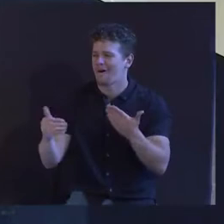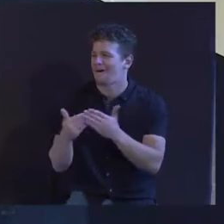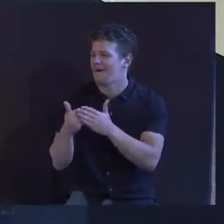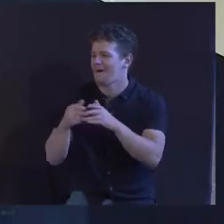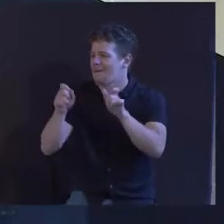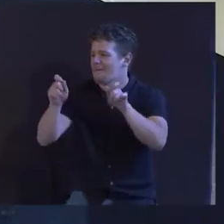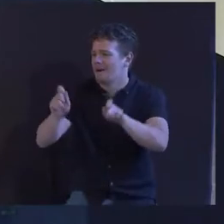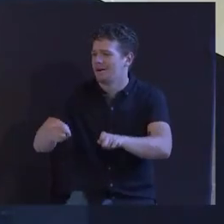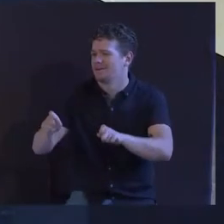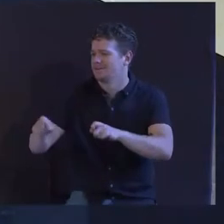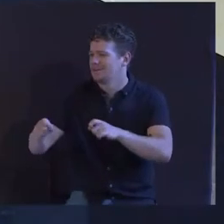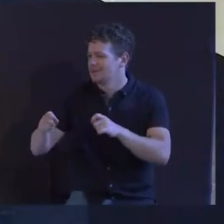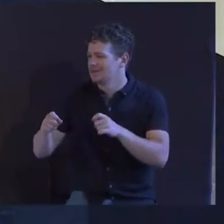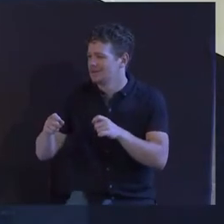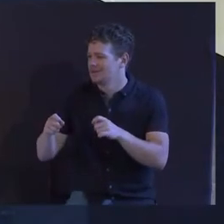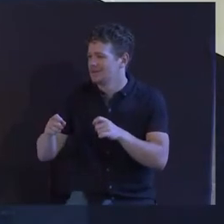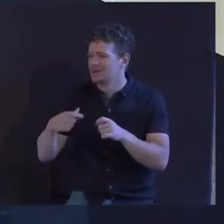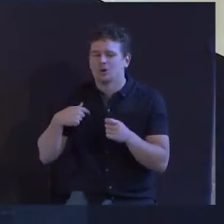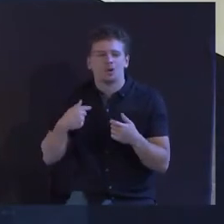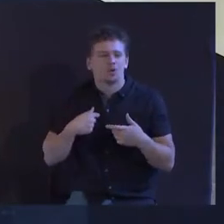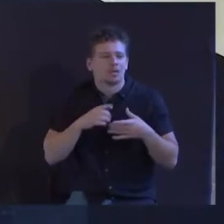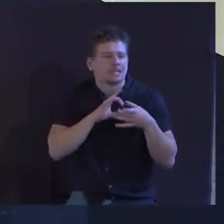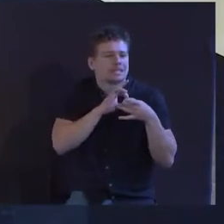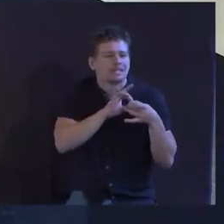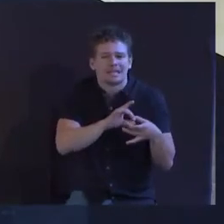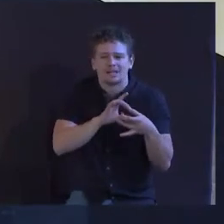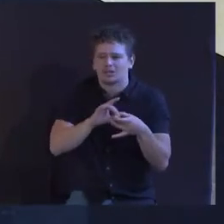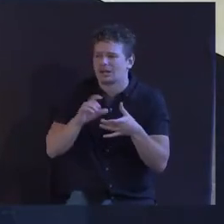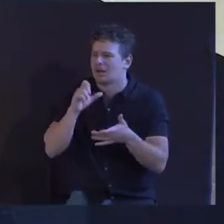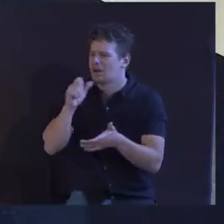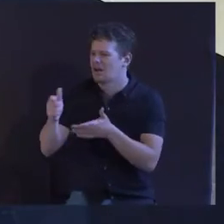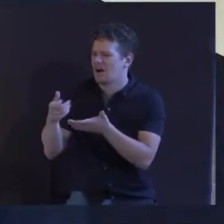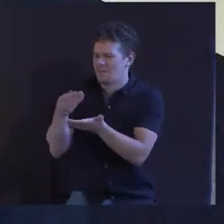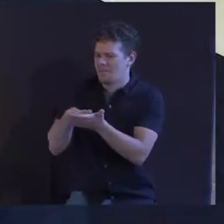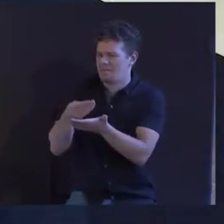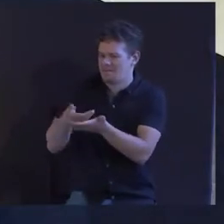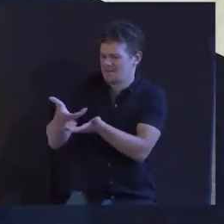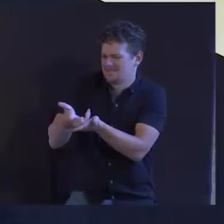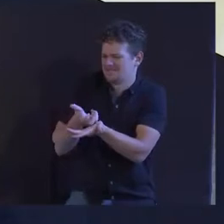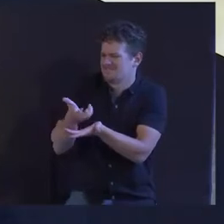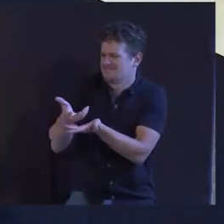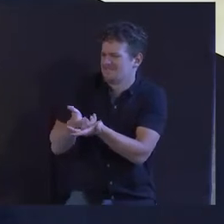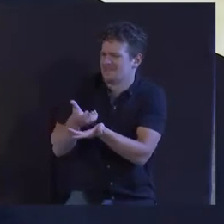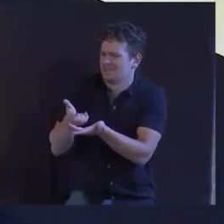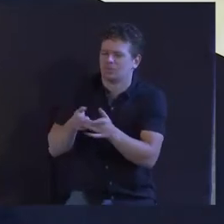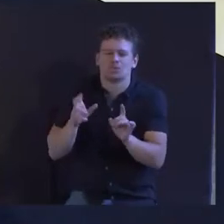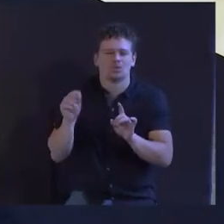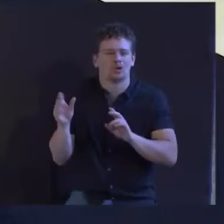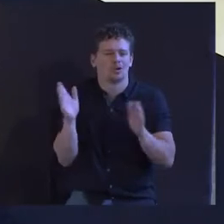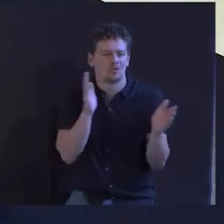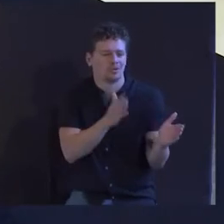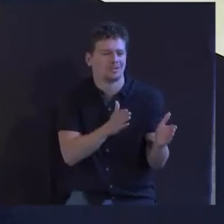Connection, not acquisition, will be seen as the primary human motivator.